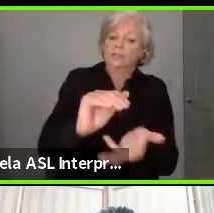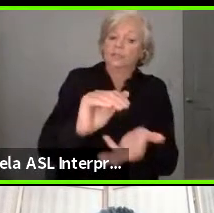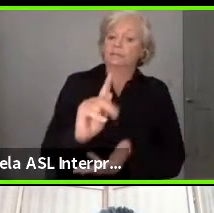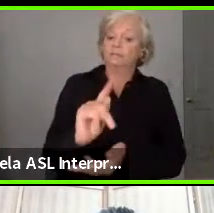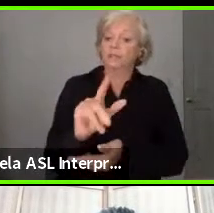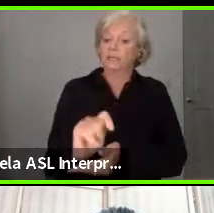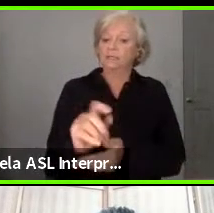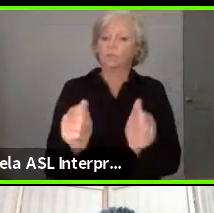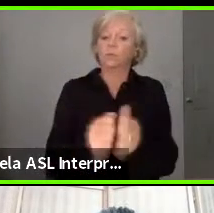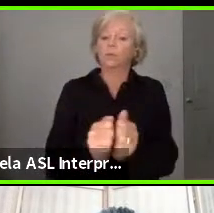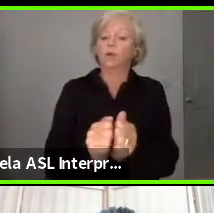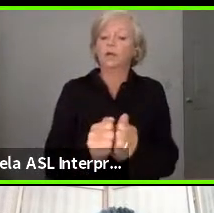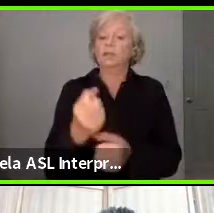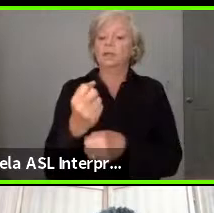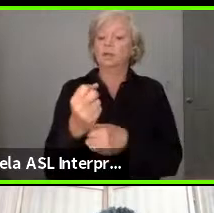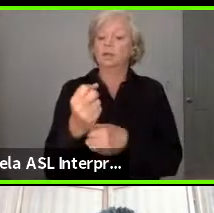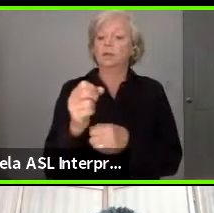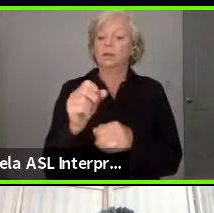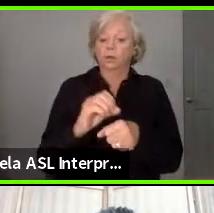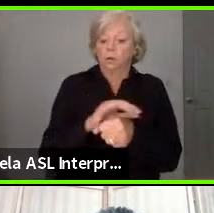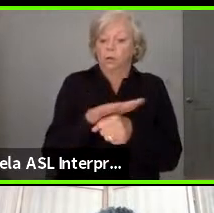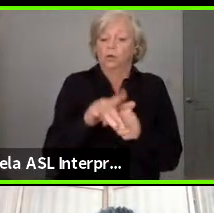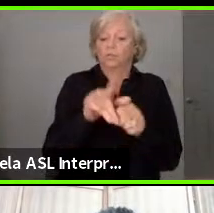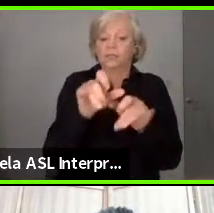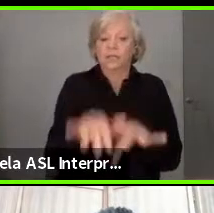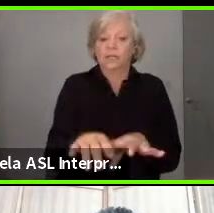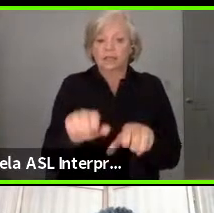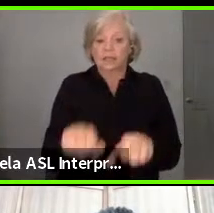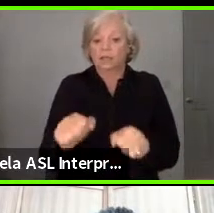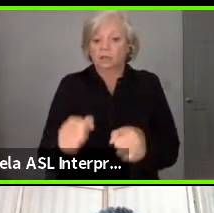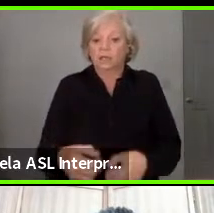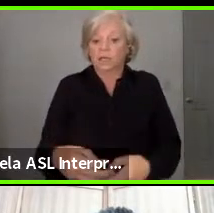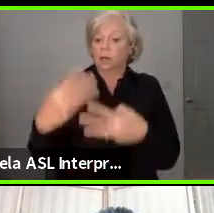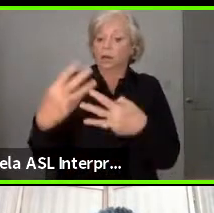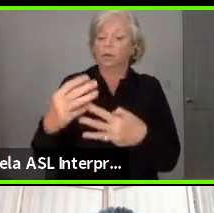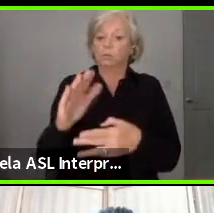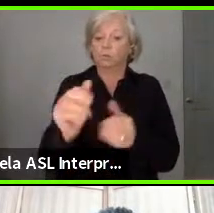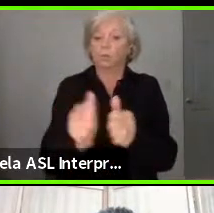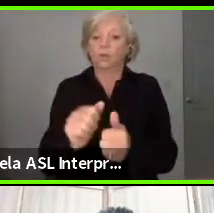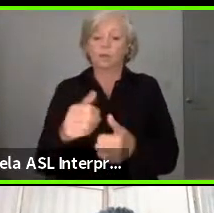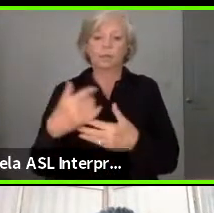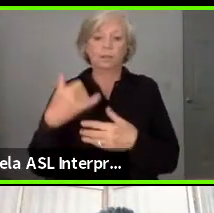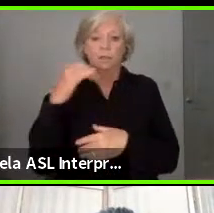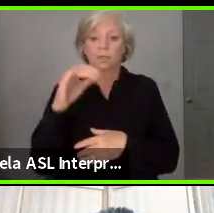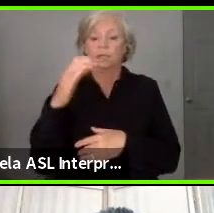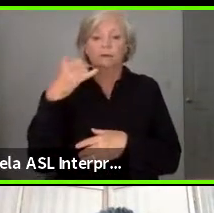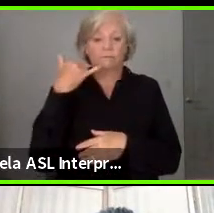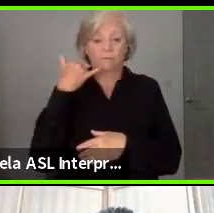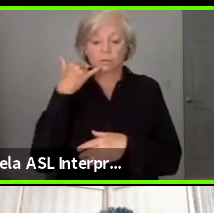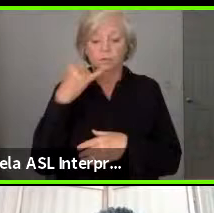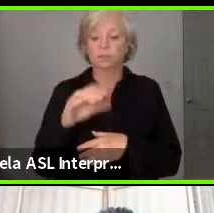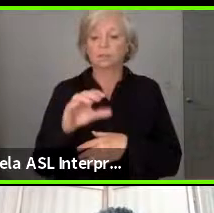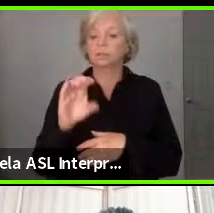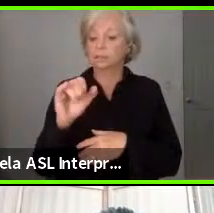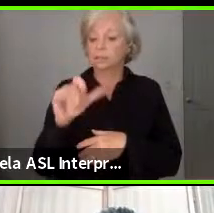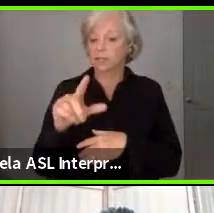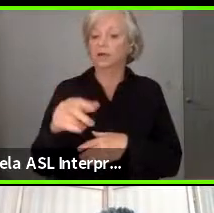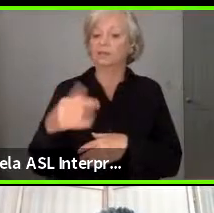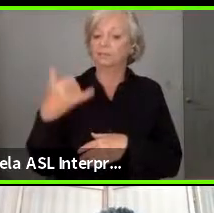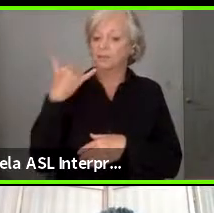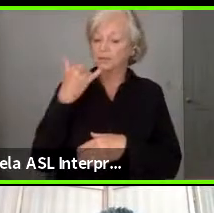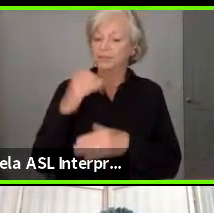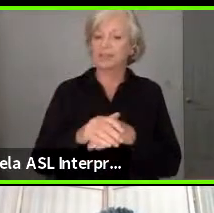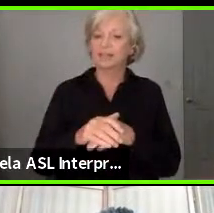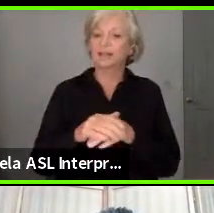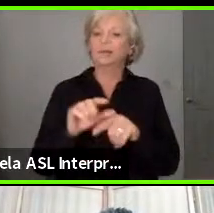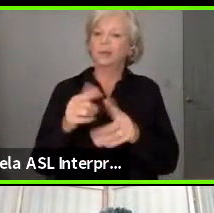the recipient would need to upload those online, either using their cell phone or some other way. Anyway, wanted to share